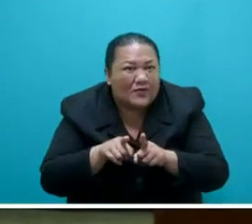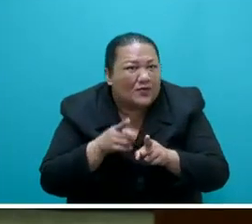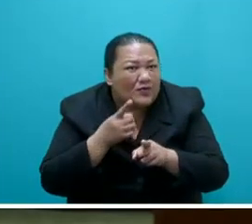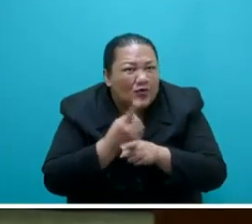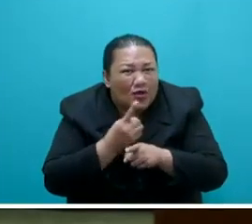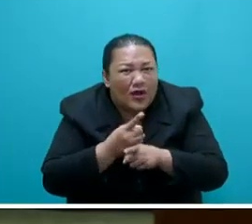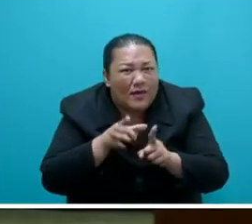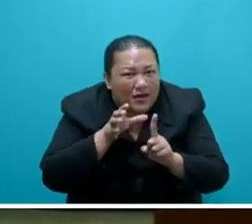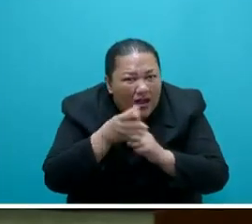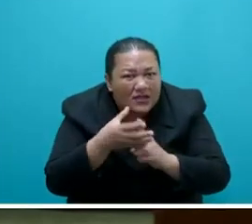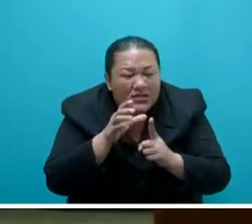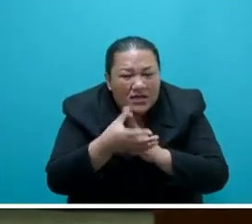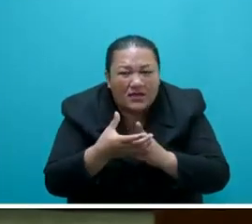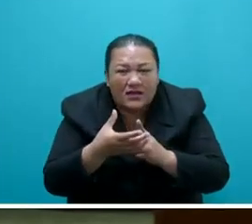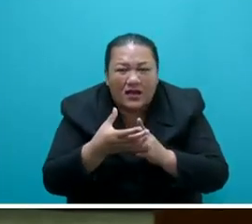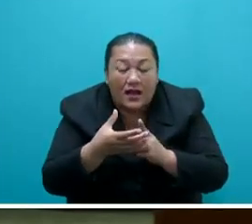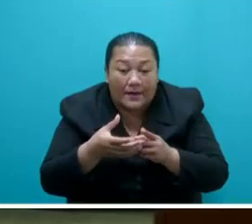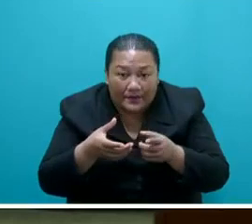and our land.